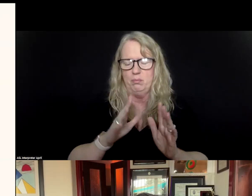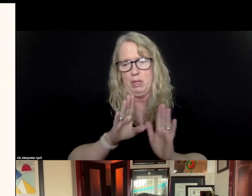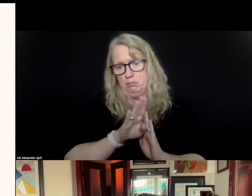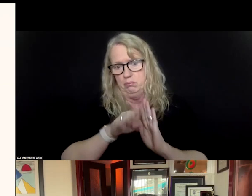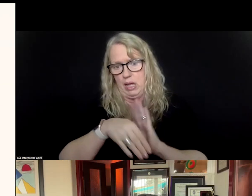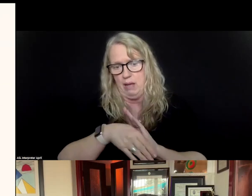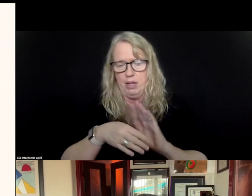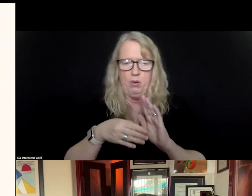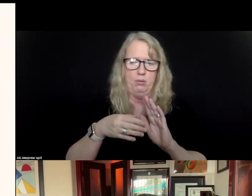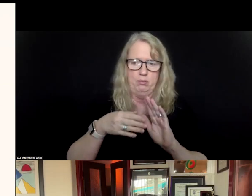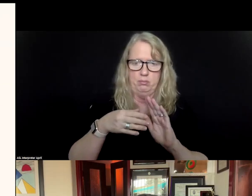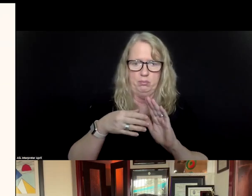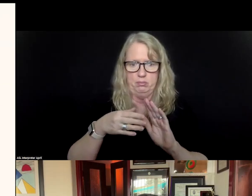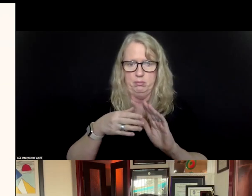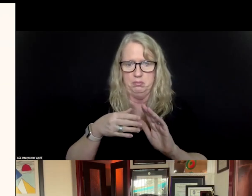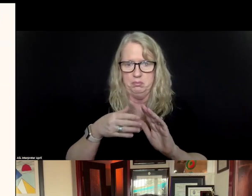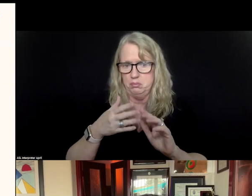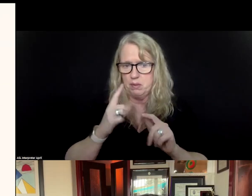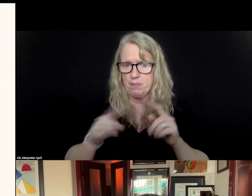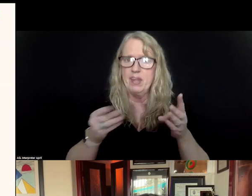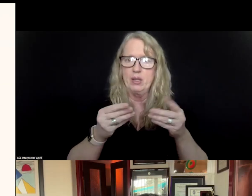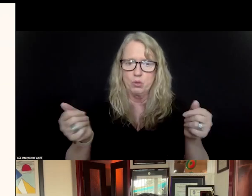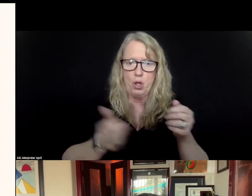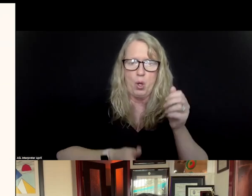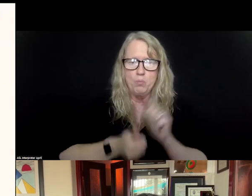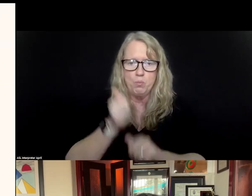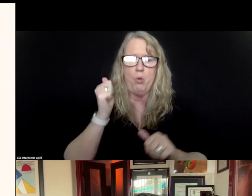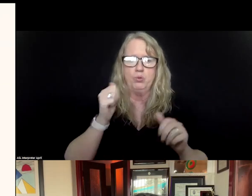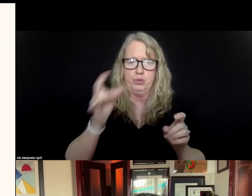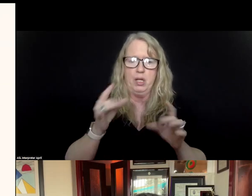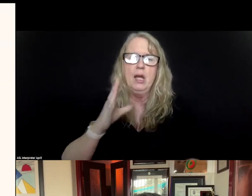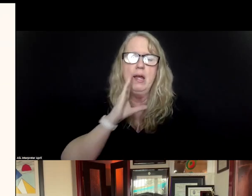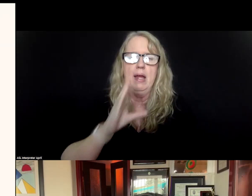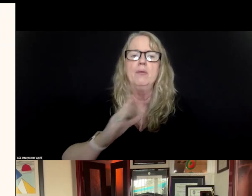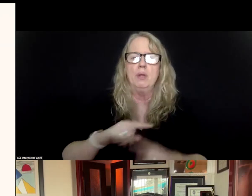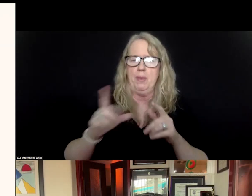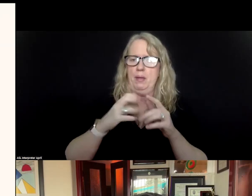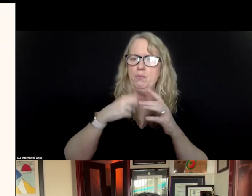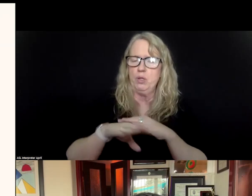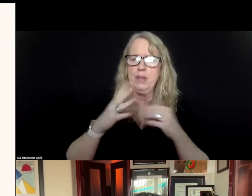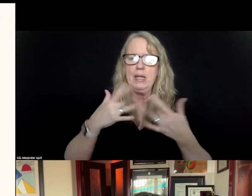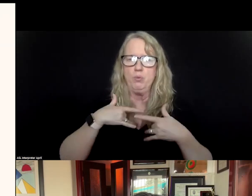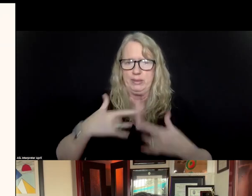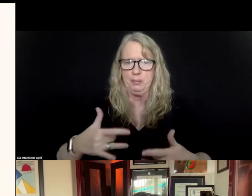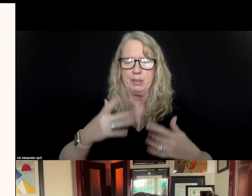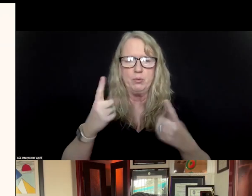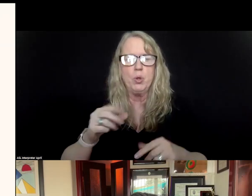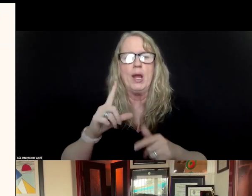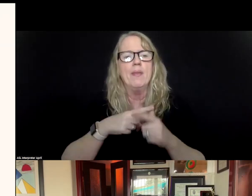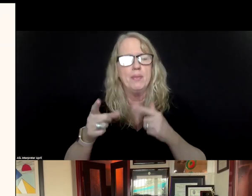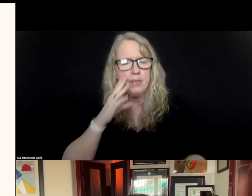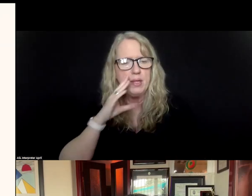hour. And they resolve most of those crises on the phone. It's either two clinicians or clinician and a peer typically. Then we've got our